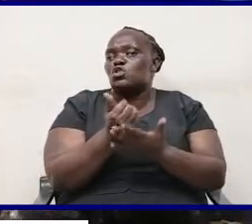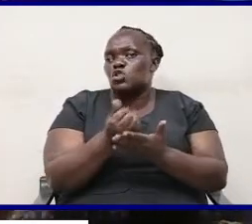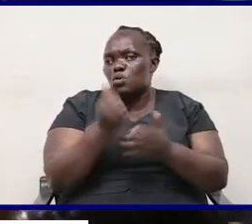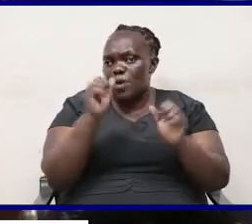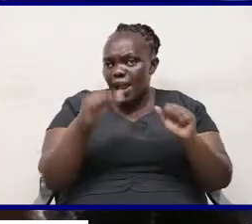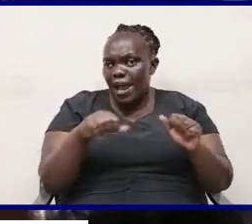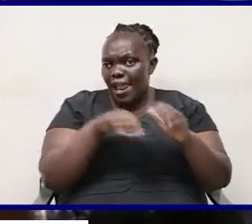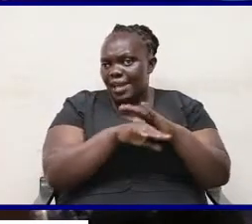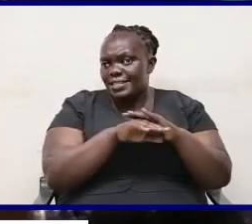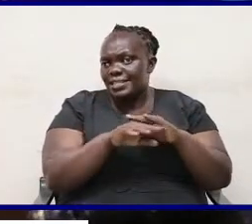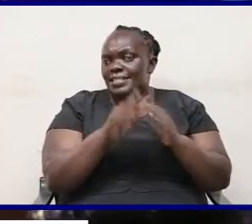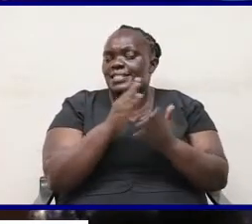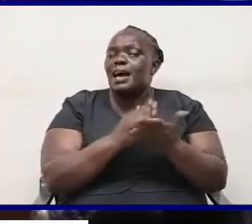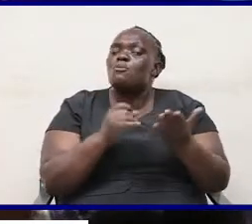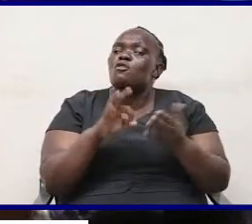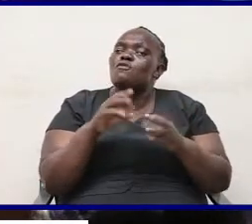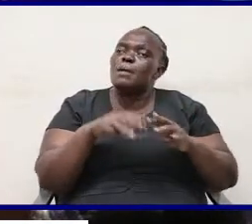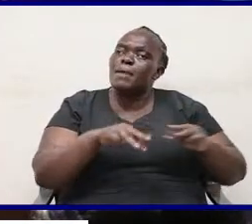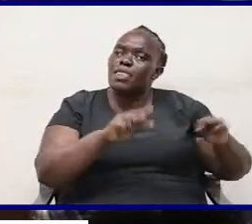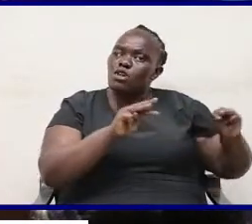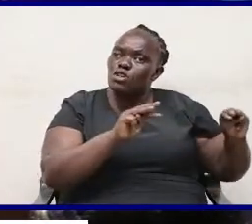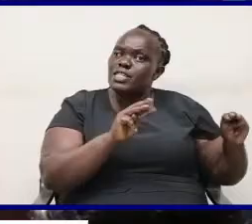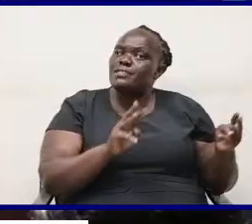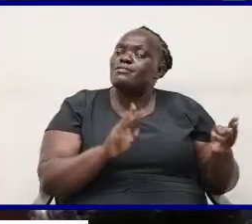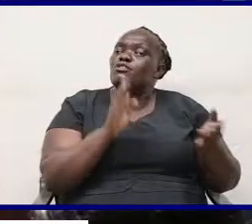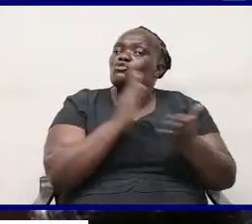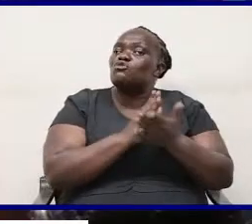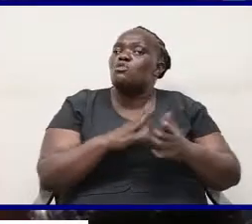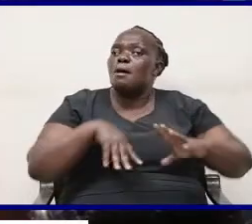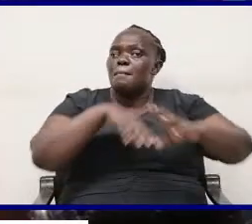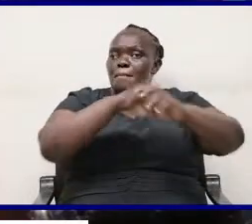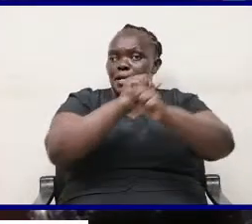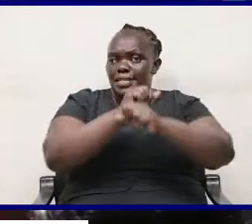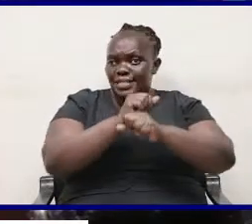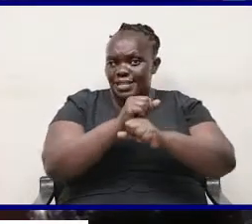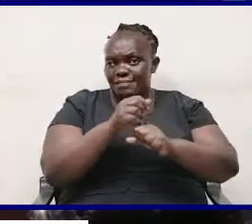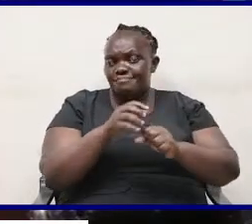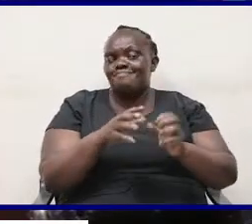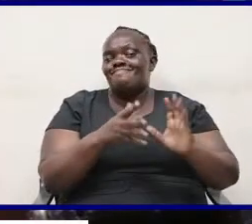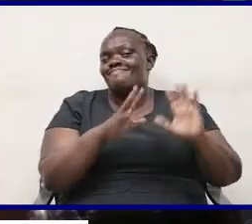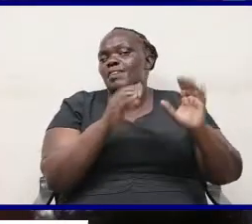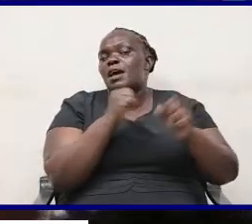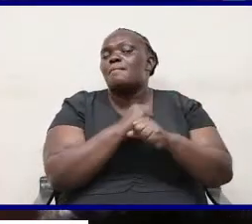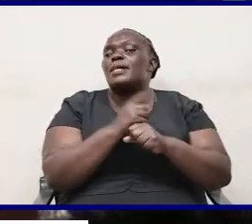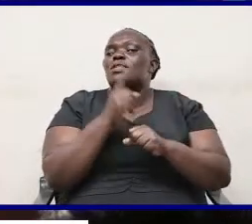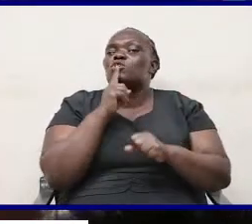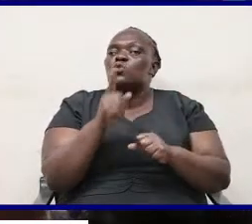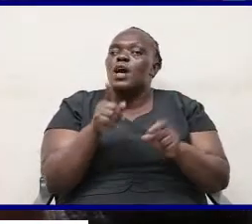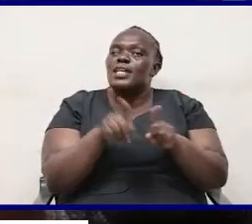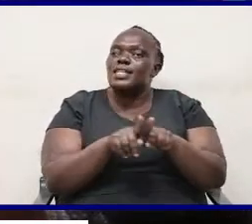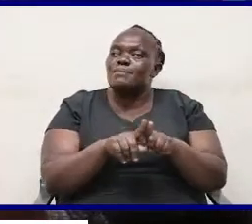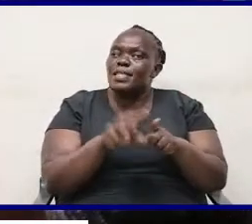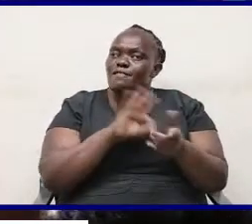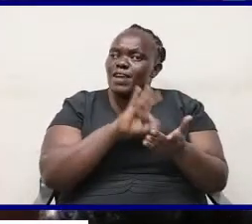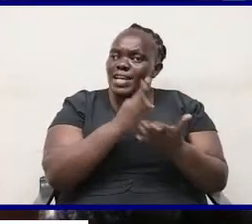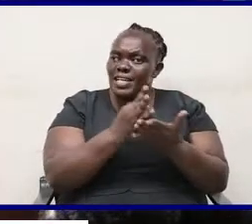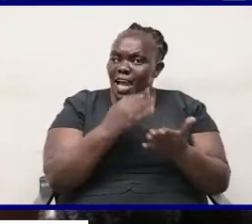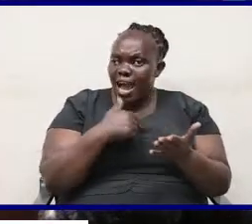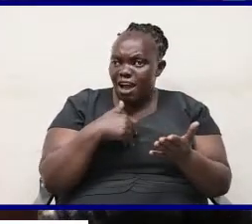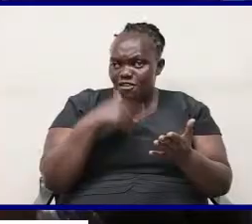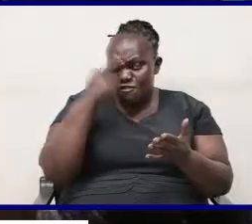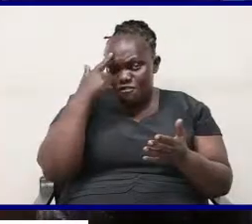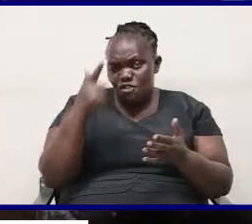can access. And these are some of the mechanisms that His Excellency is really pushing for, to ensure that even the funding that we have